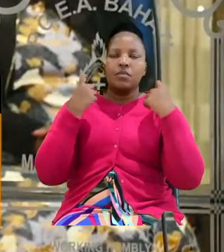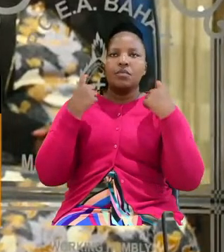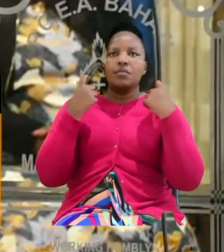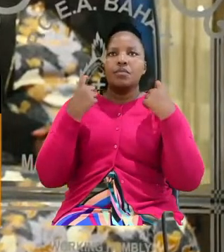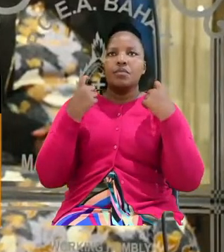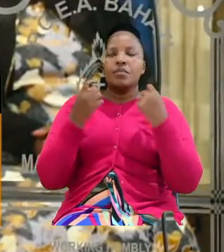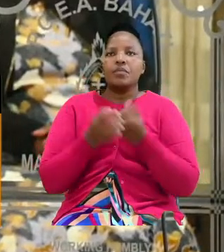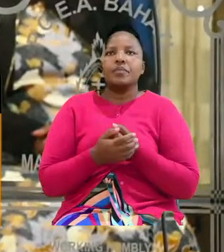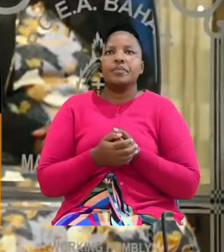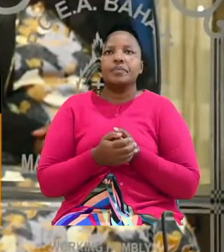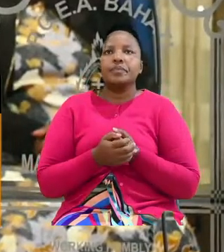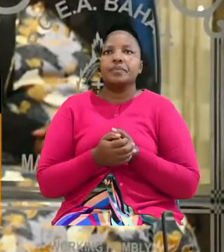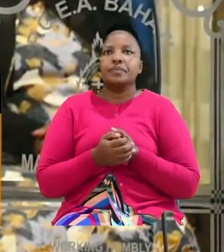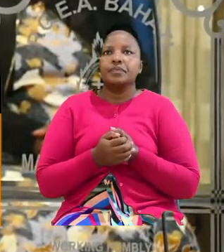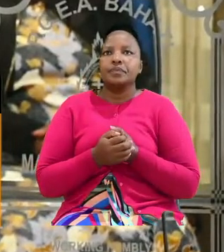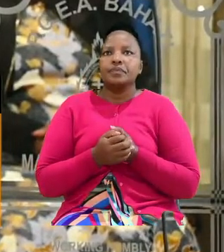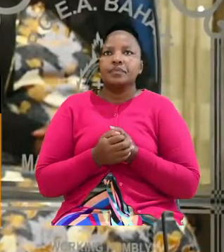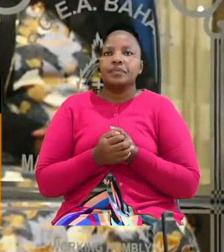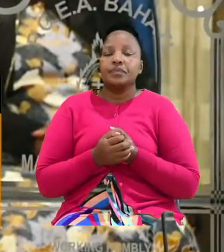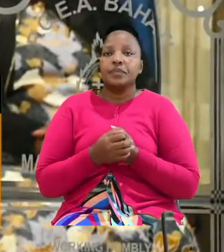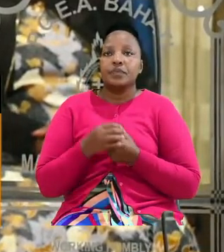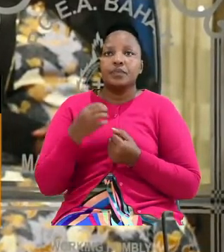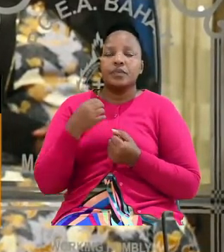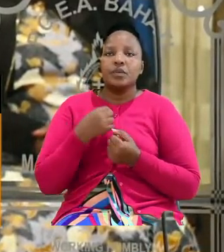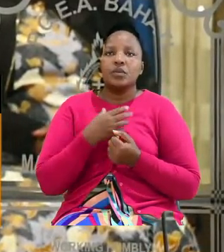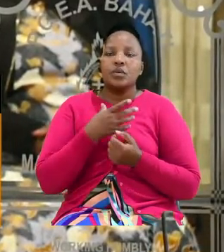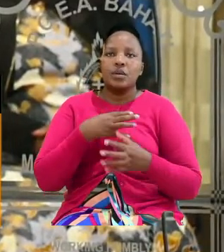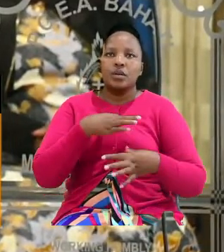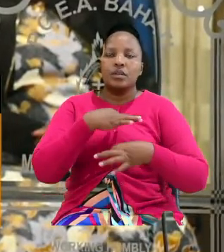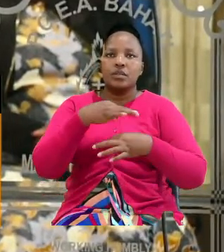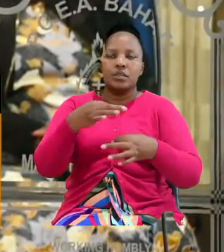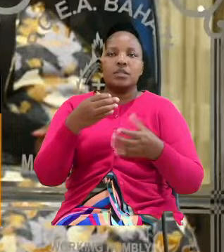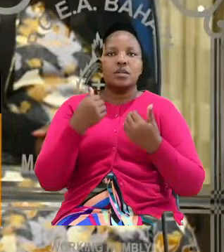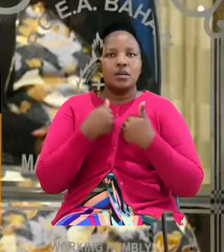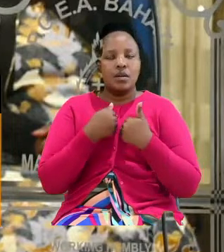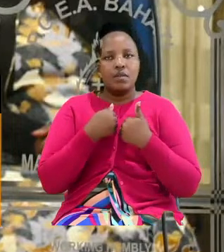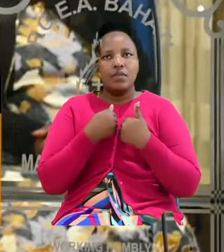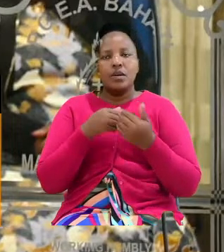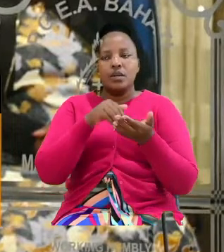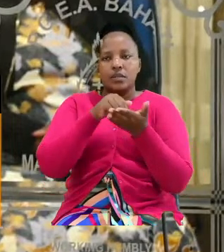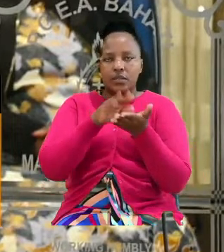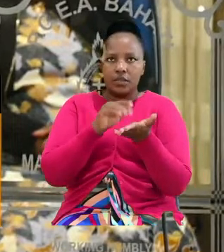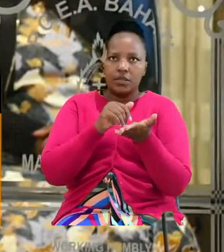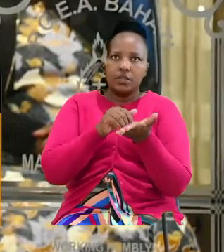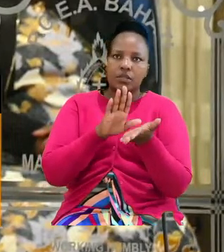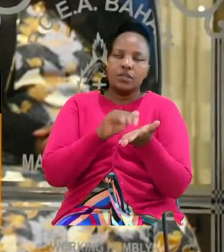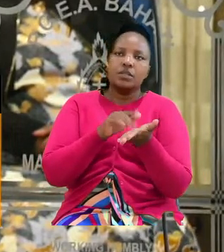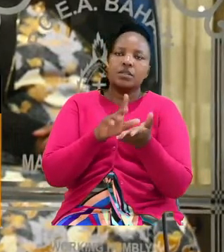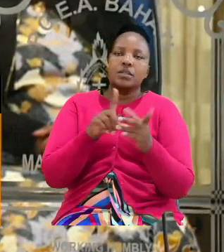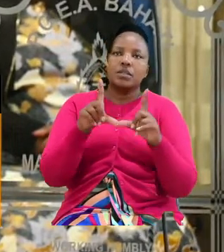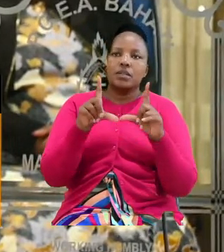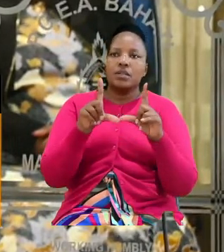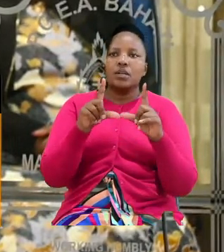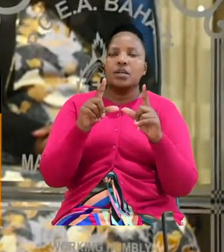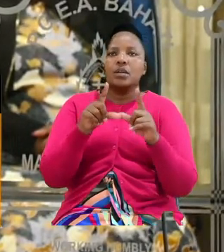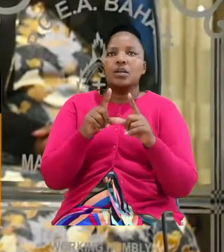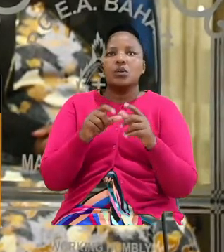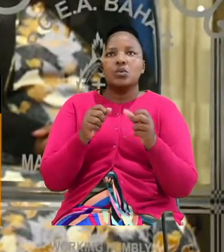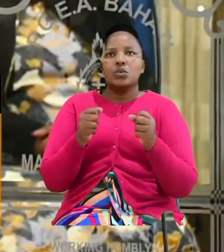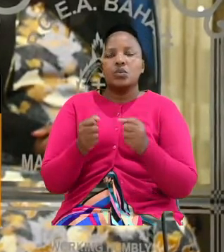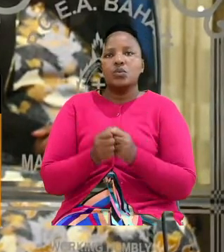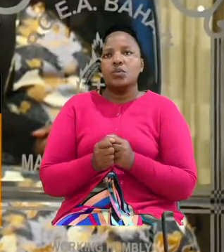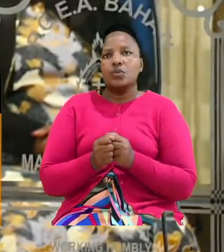or pastor. Interested and qualified candidates should send their application letter with detailed